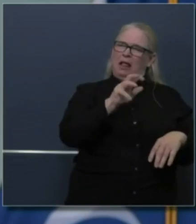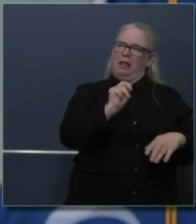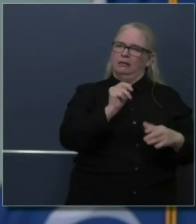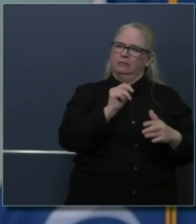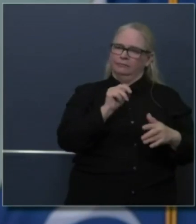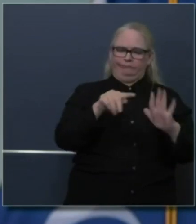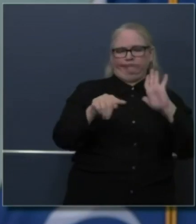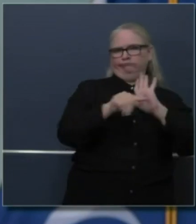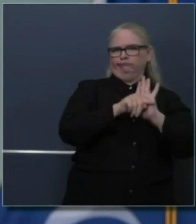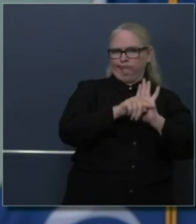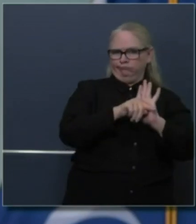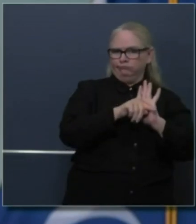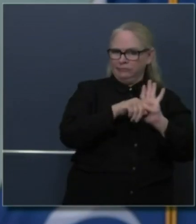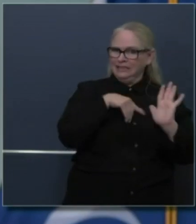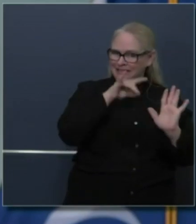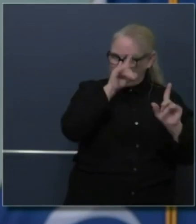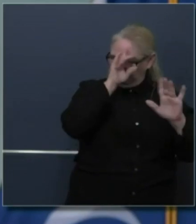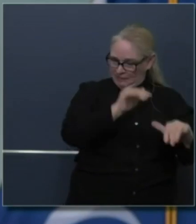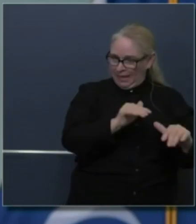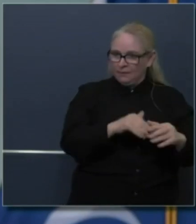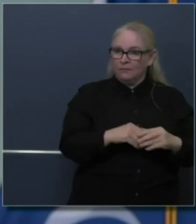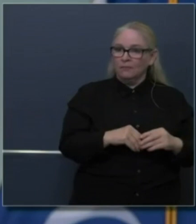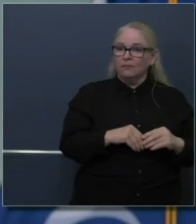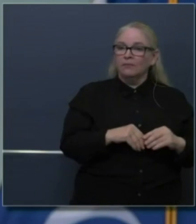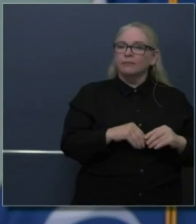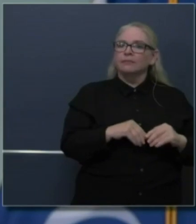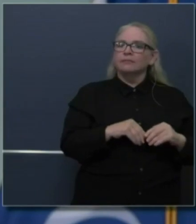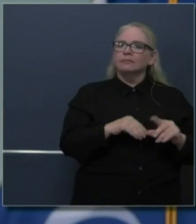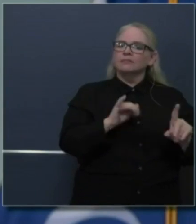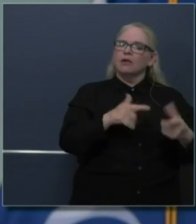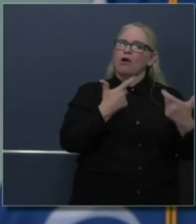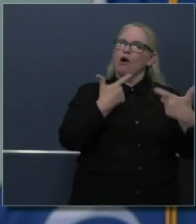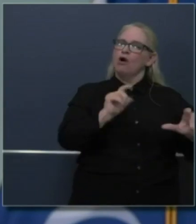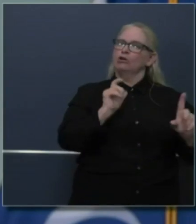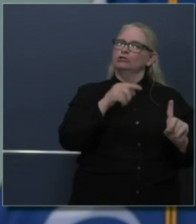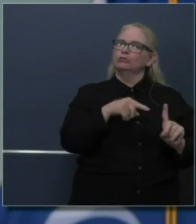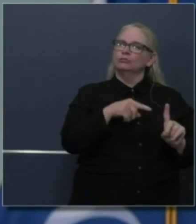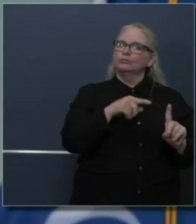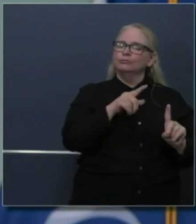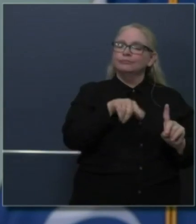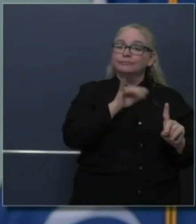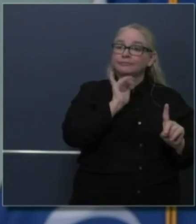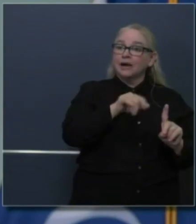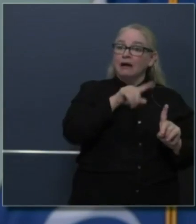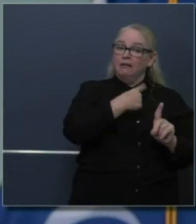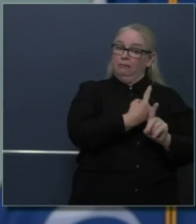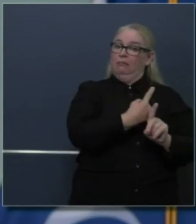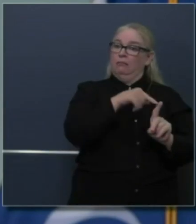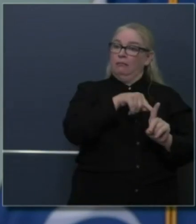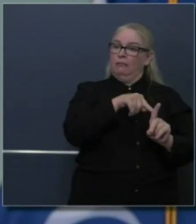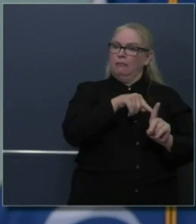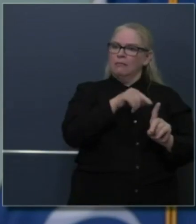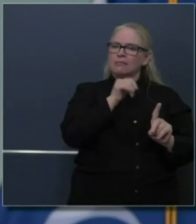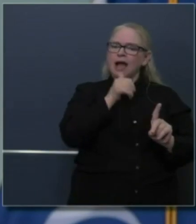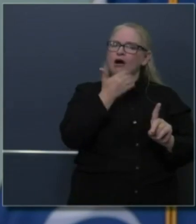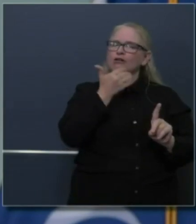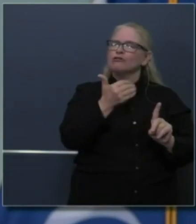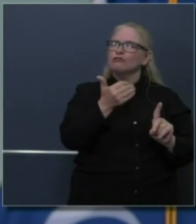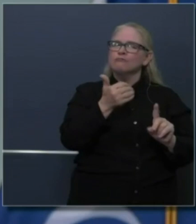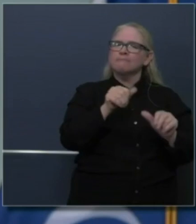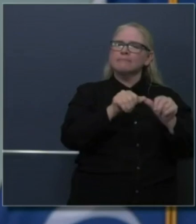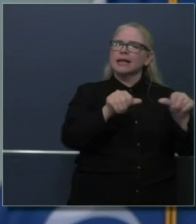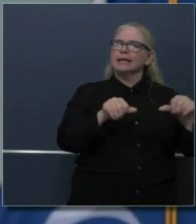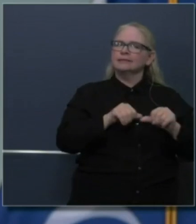terms than the state's current shortfall, but they were not as well positioned because of the fiscal